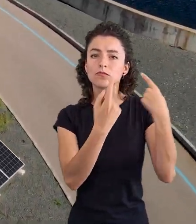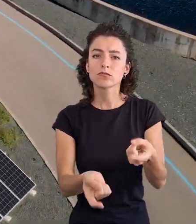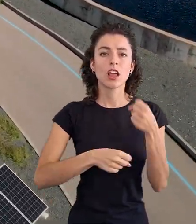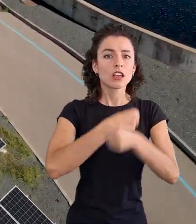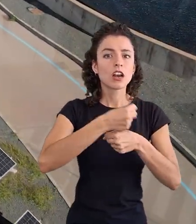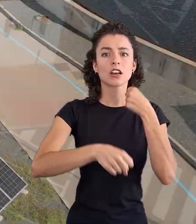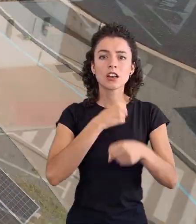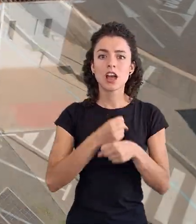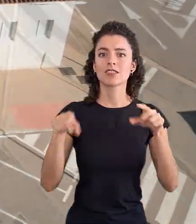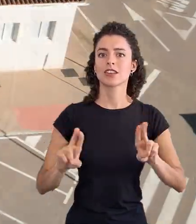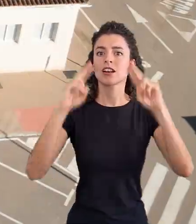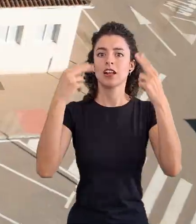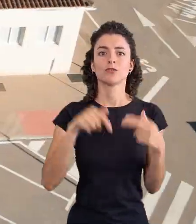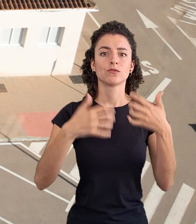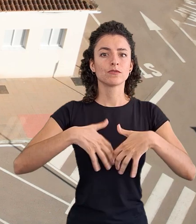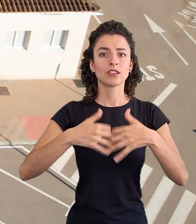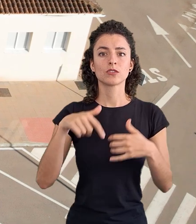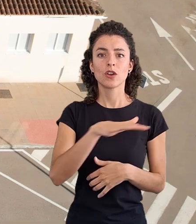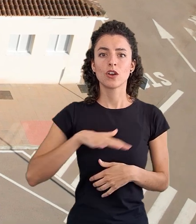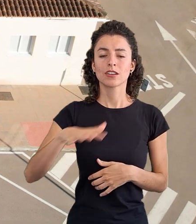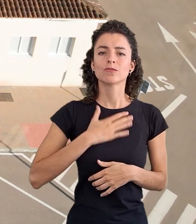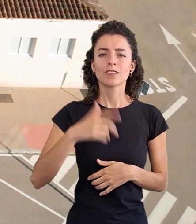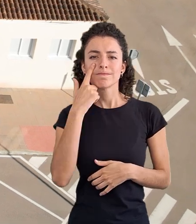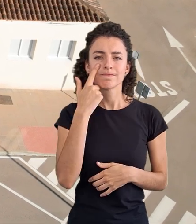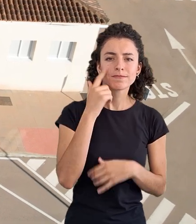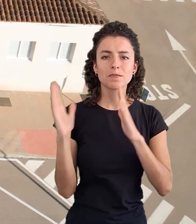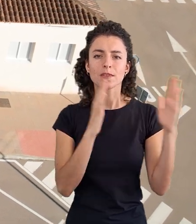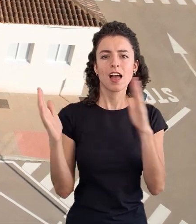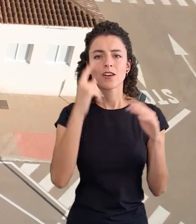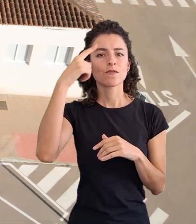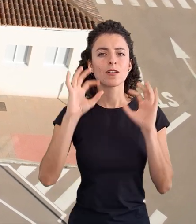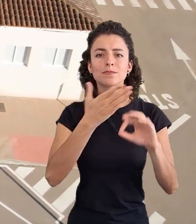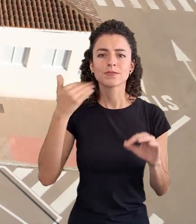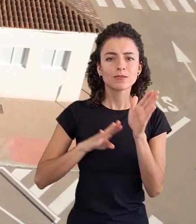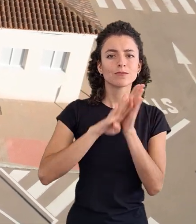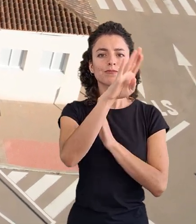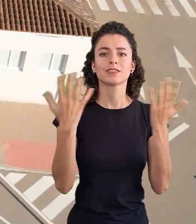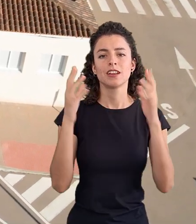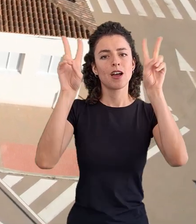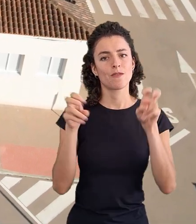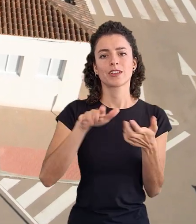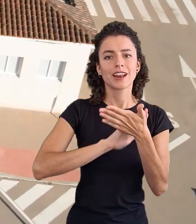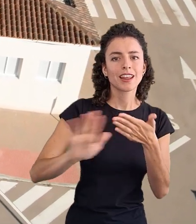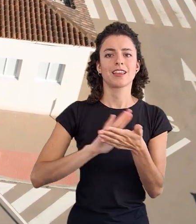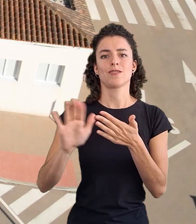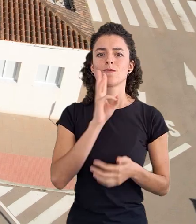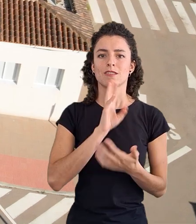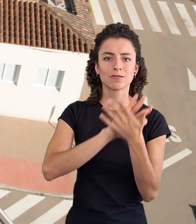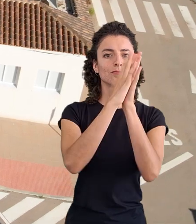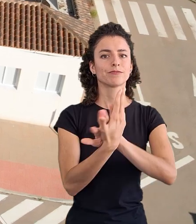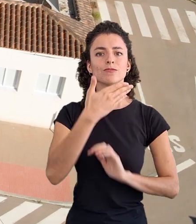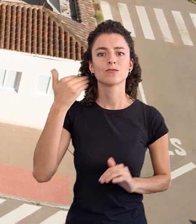in the water line. The line has undergone construction of new sublines equipped with primary